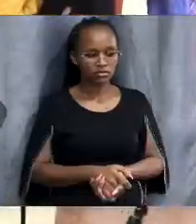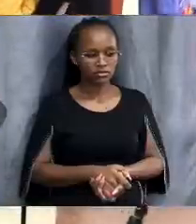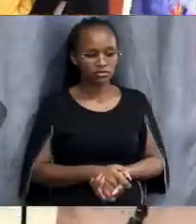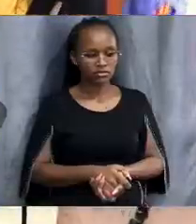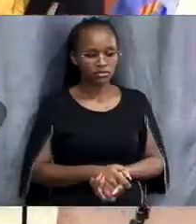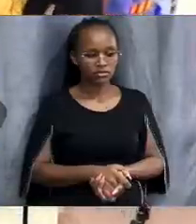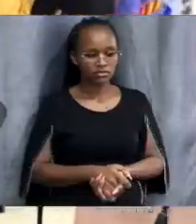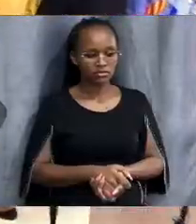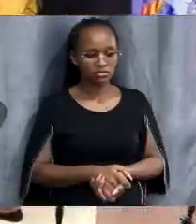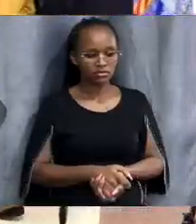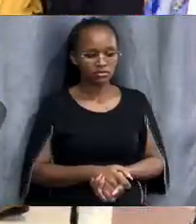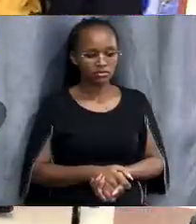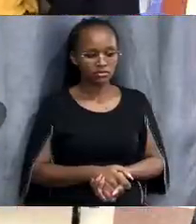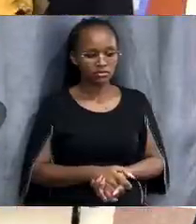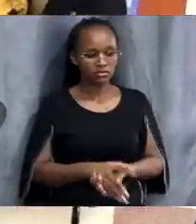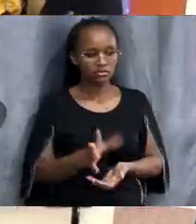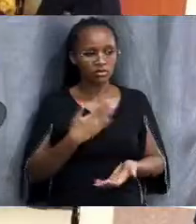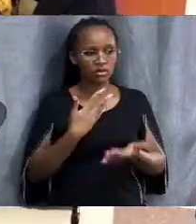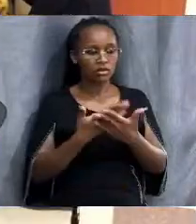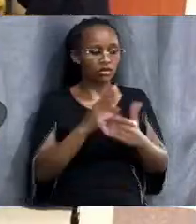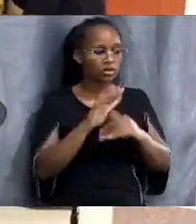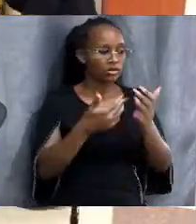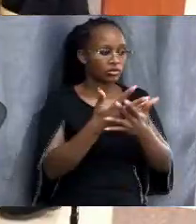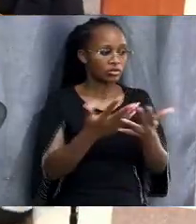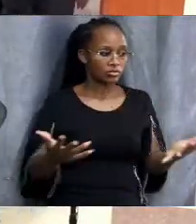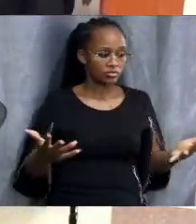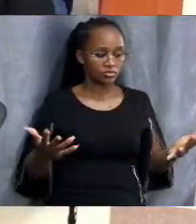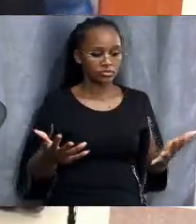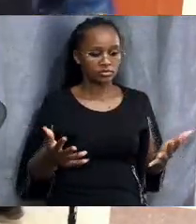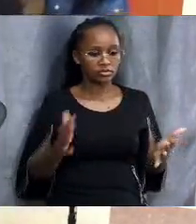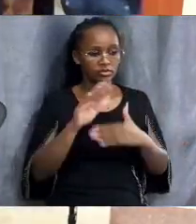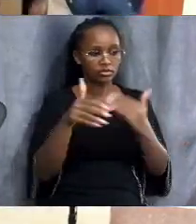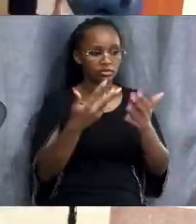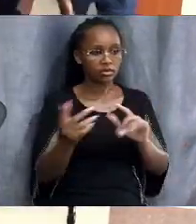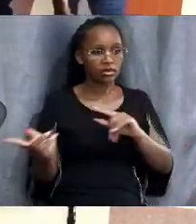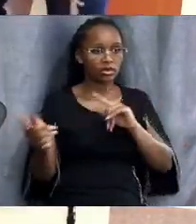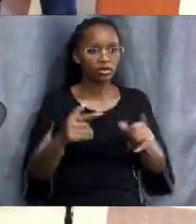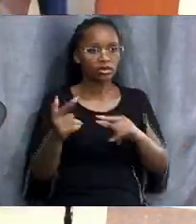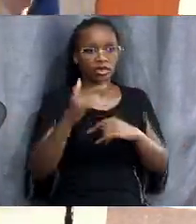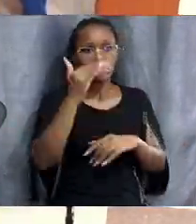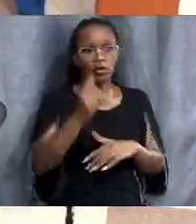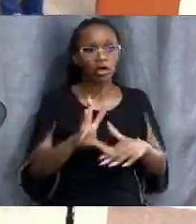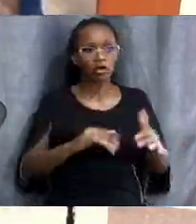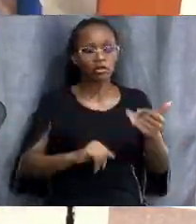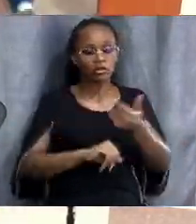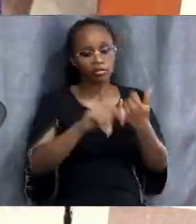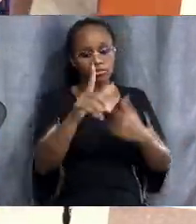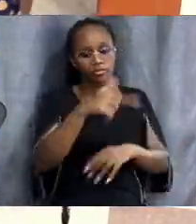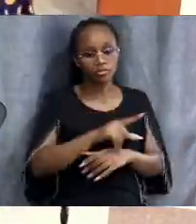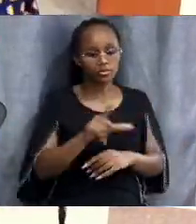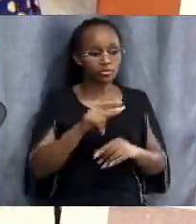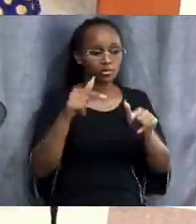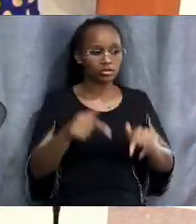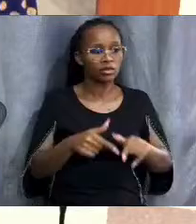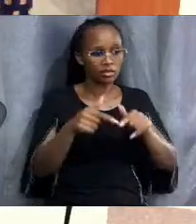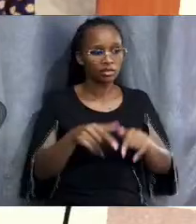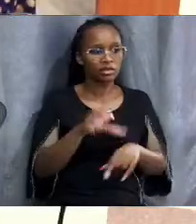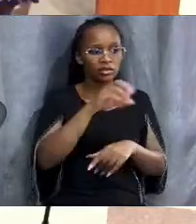Okay. So we really want to thank all of you. Inywa the mokire ne do akonyitanira hamwe na ithwe St.